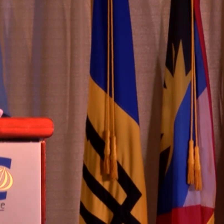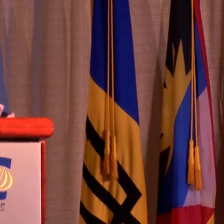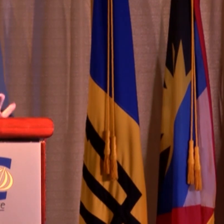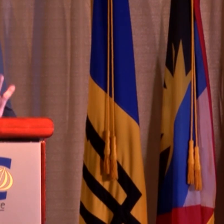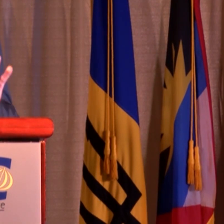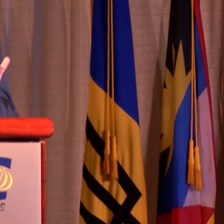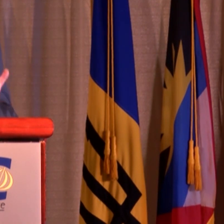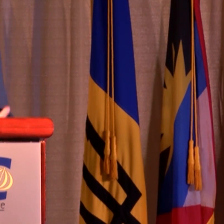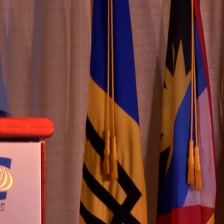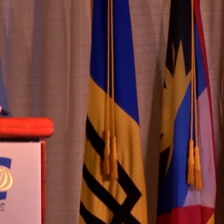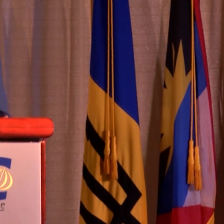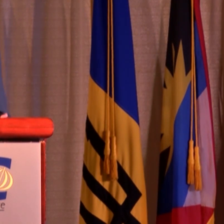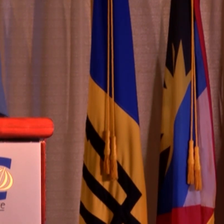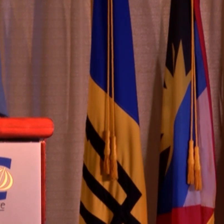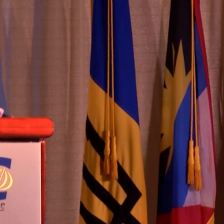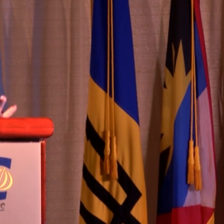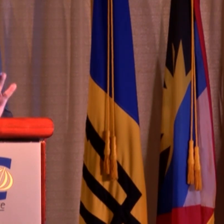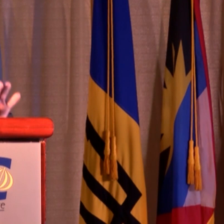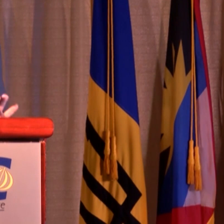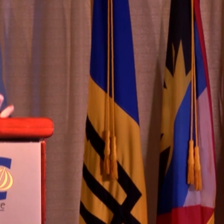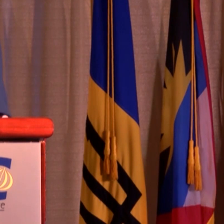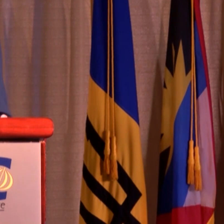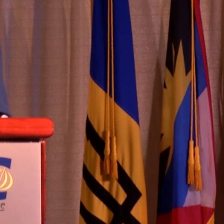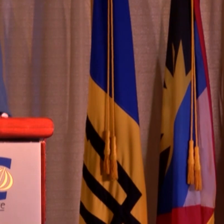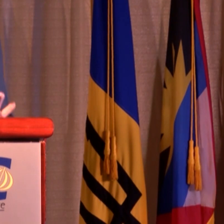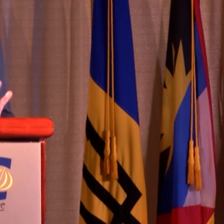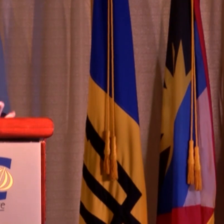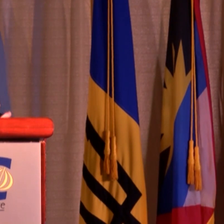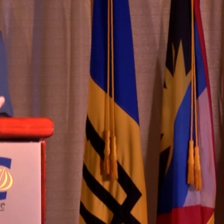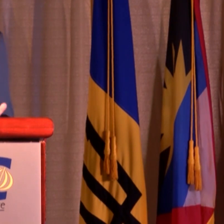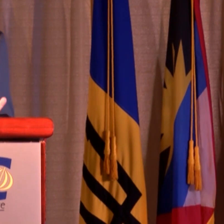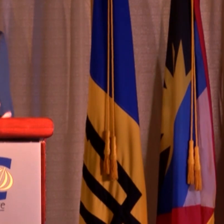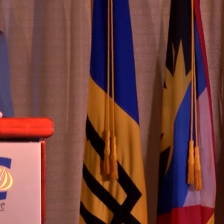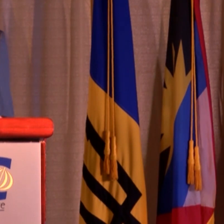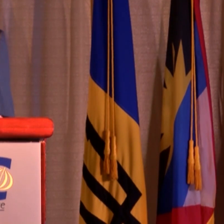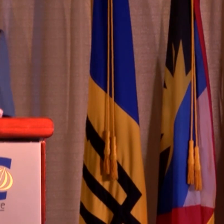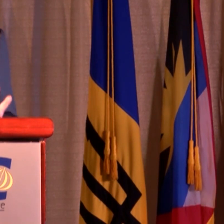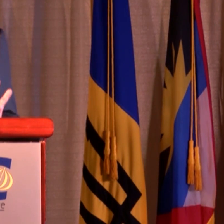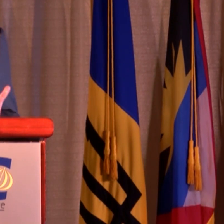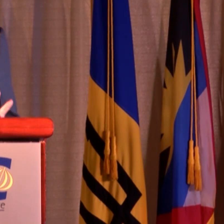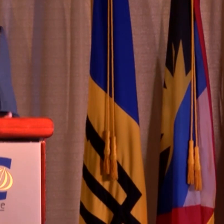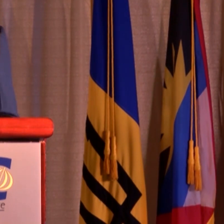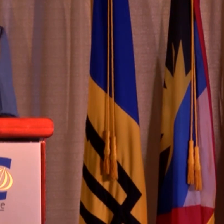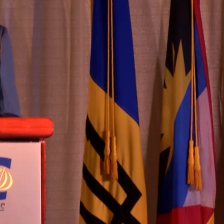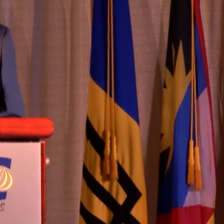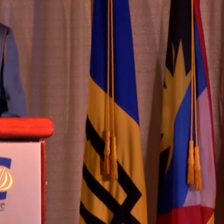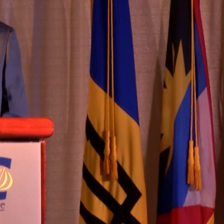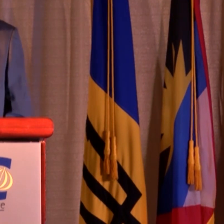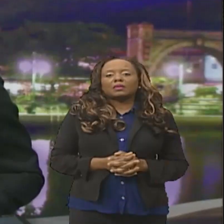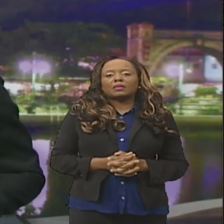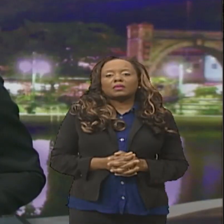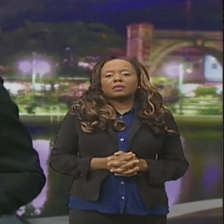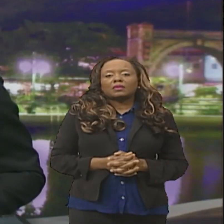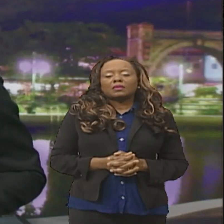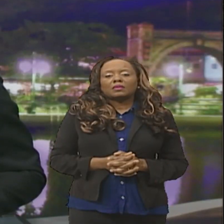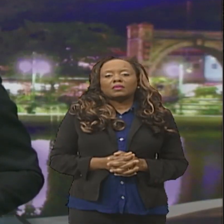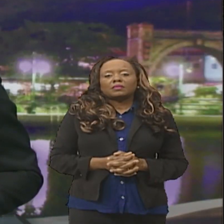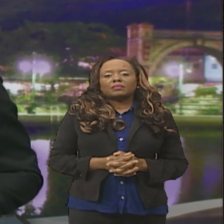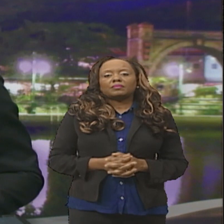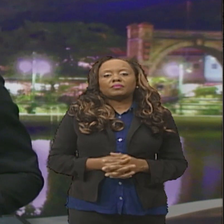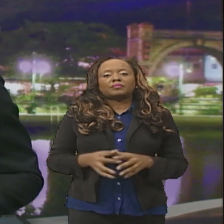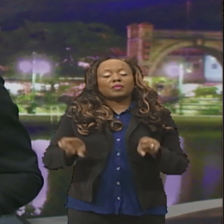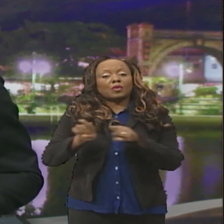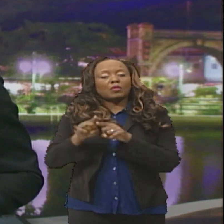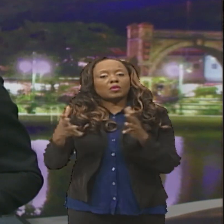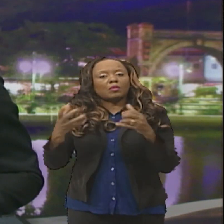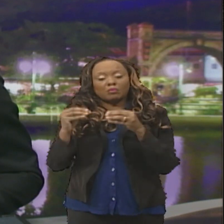material and made it available to the farmers in Dominica so that in 6 weeks' time, they were back in business. Now, Mr. Clark